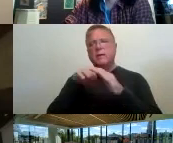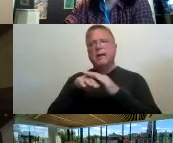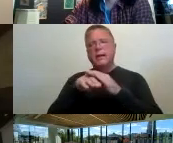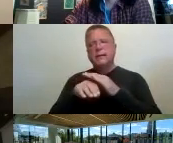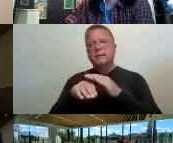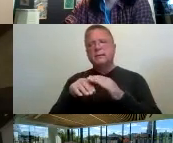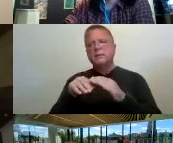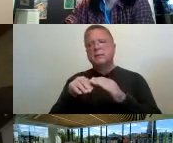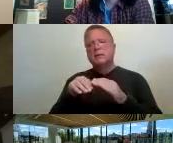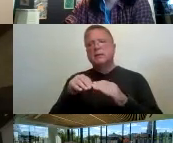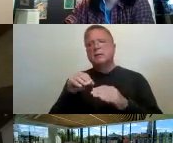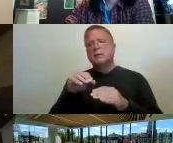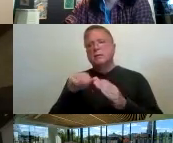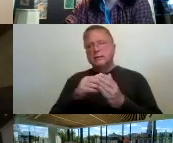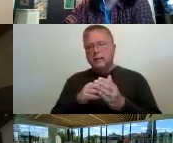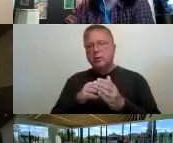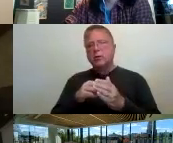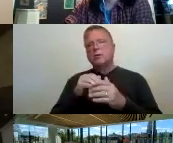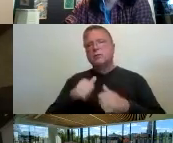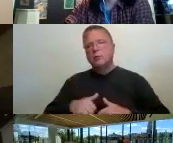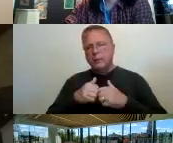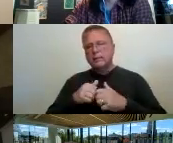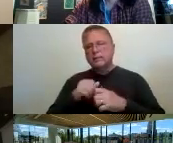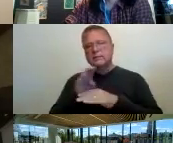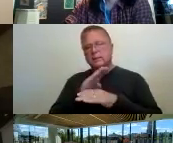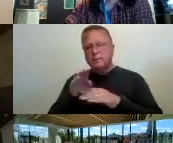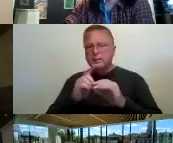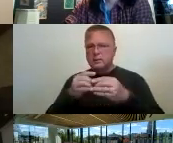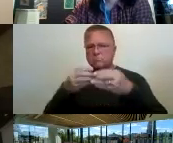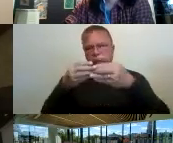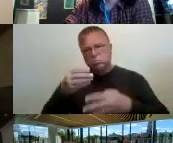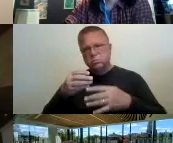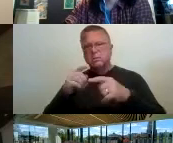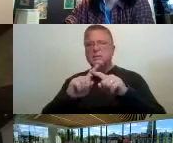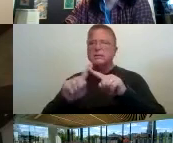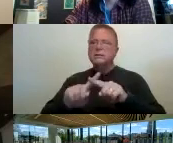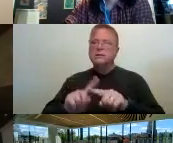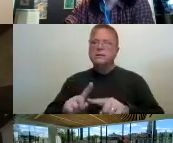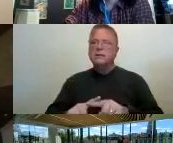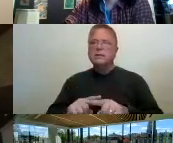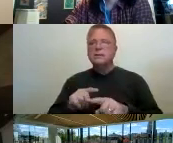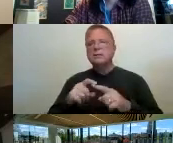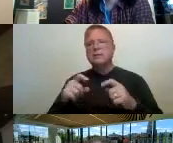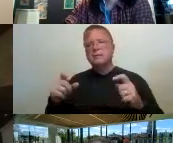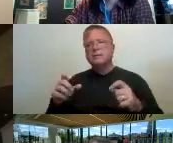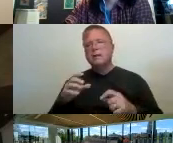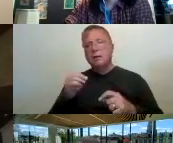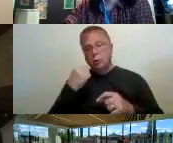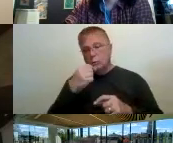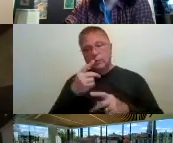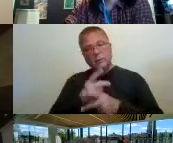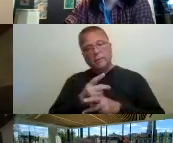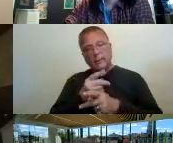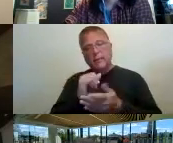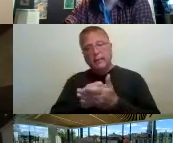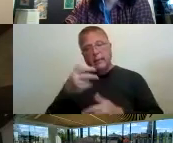activity centers, for the residents, for the business district, et cetera. And it looks like you are maintaining the parking from what I've seen, and that's good. That's